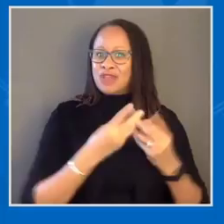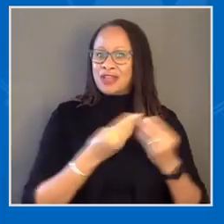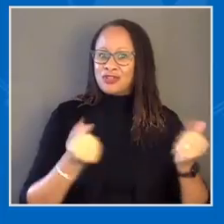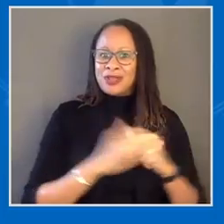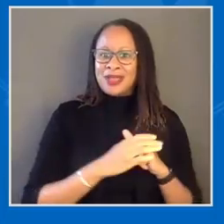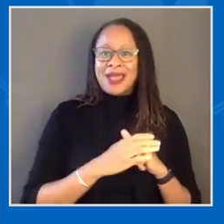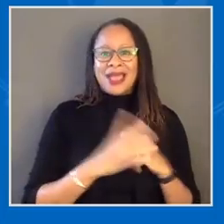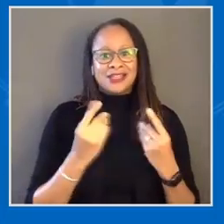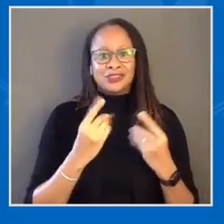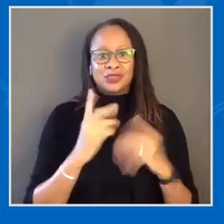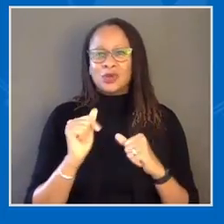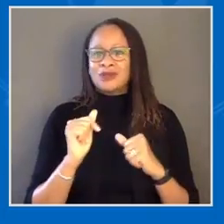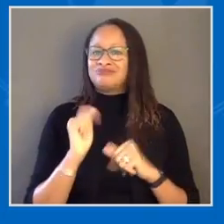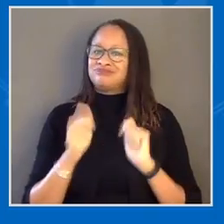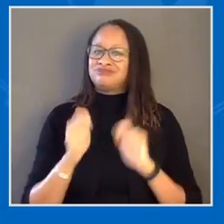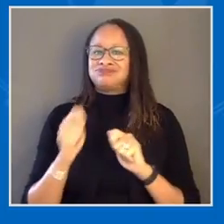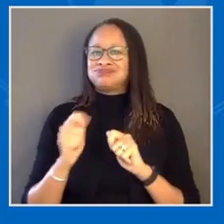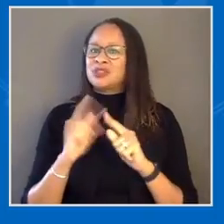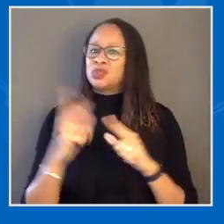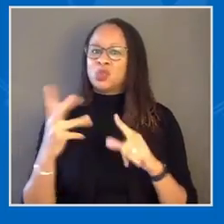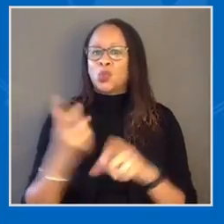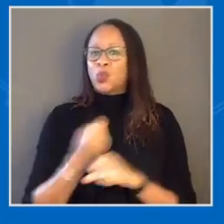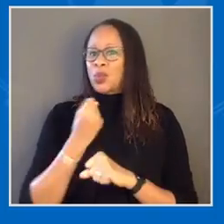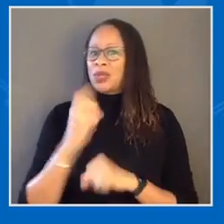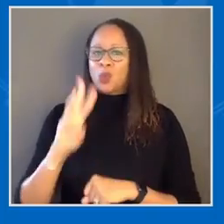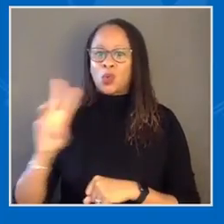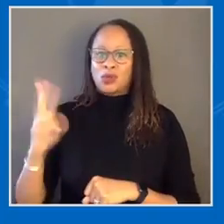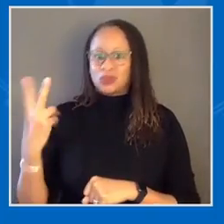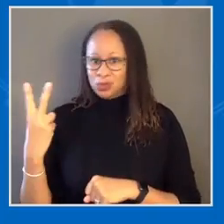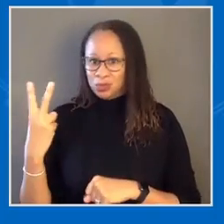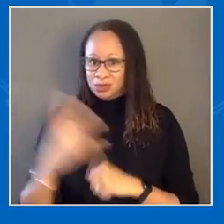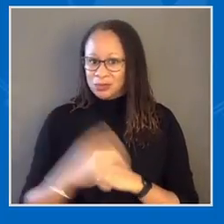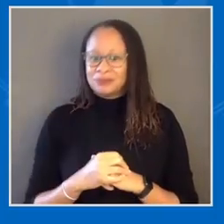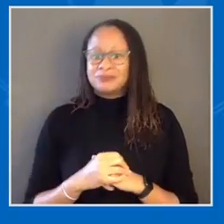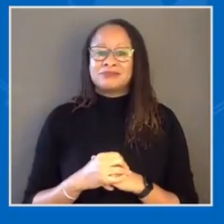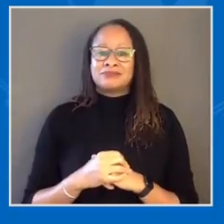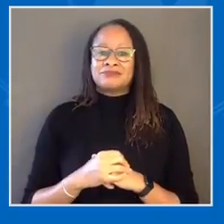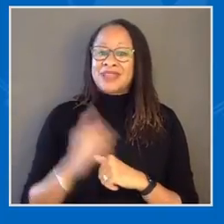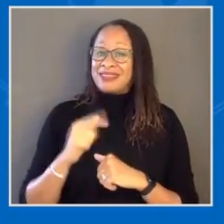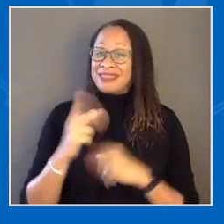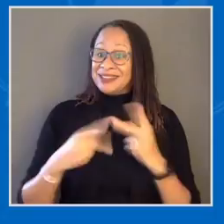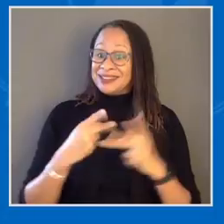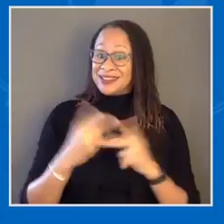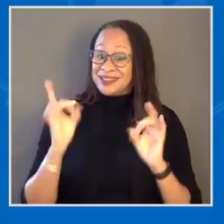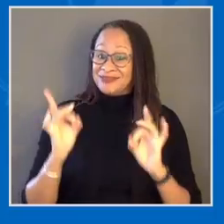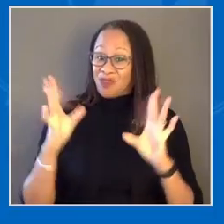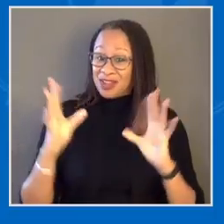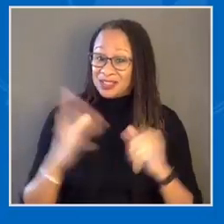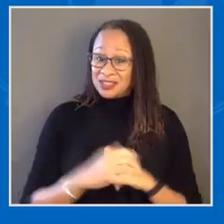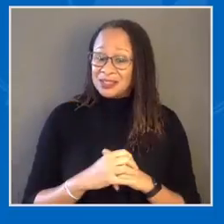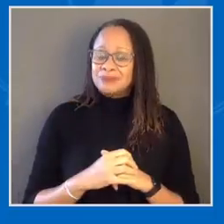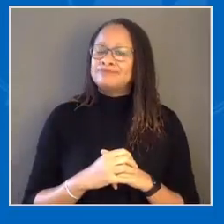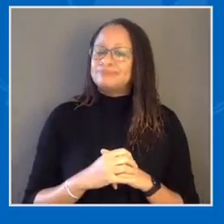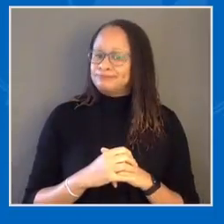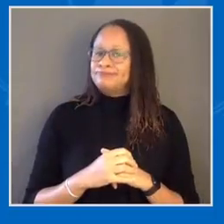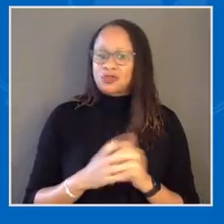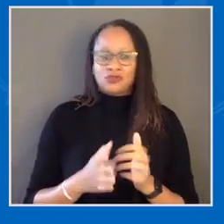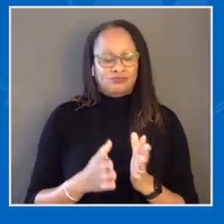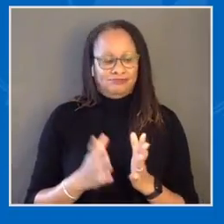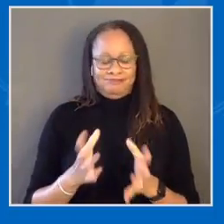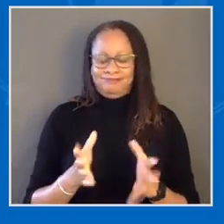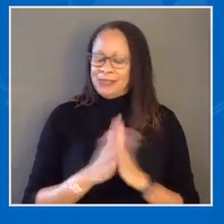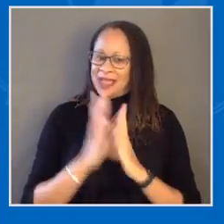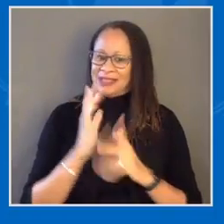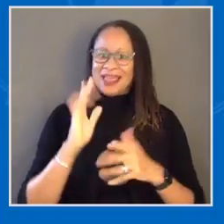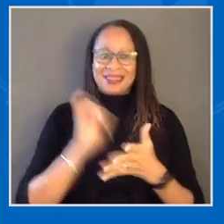tyranny to win World War II. This kind of crisis demands that kind of